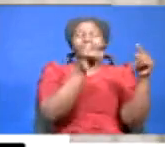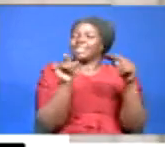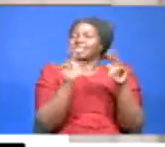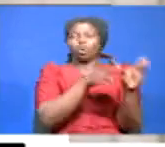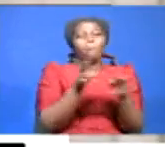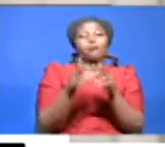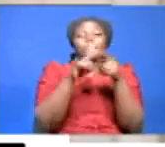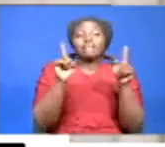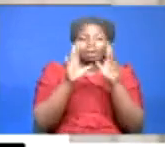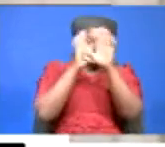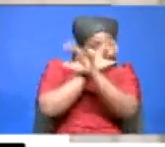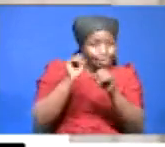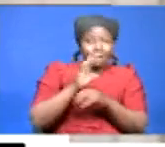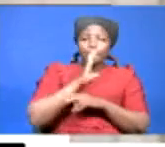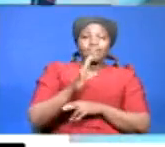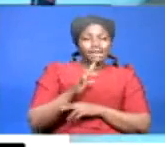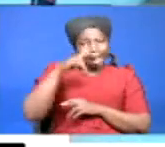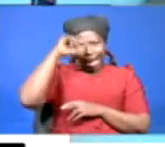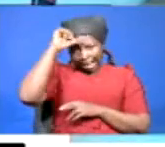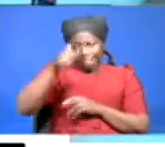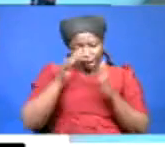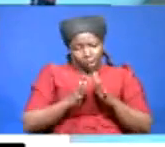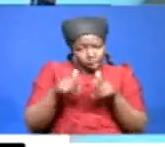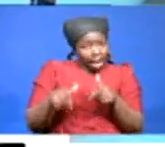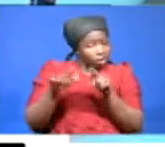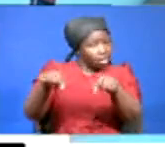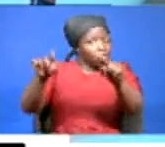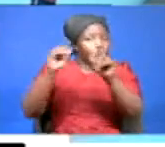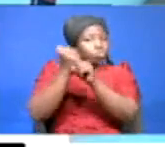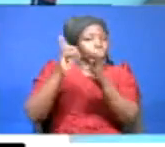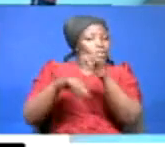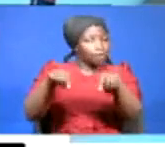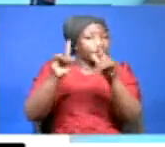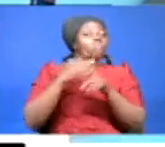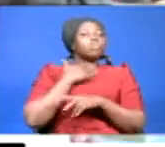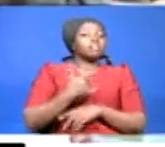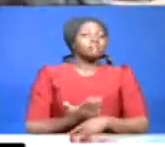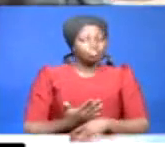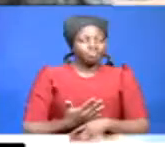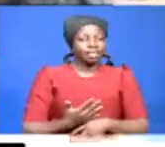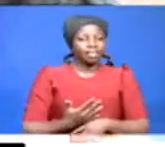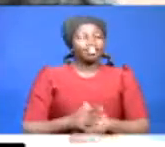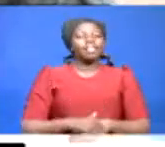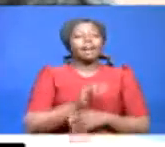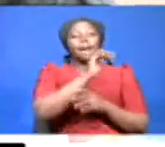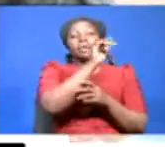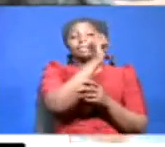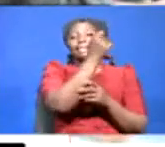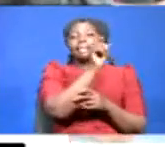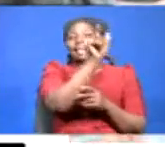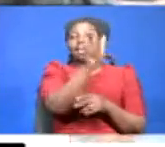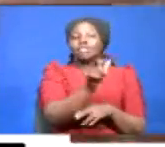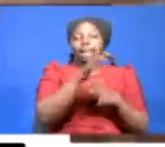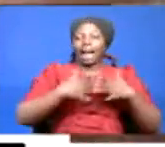Democrat, allowed them to do what they want. In asserting his position on why the Mount Kenya region is happy with President